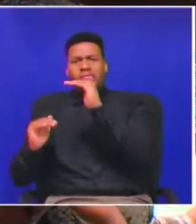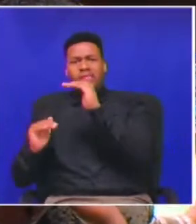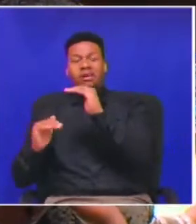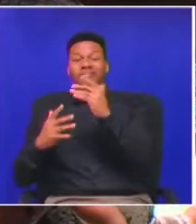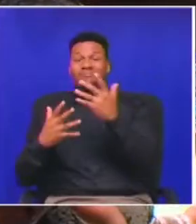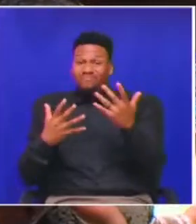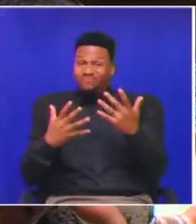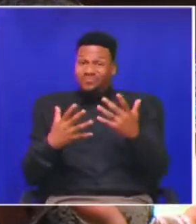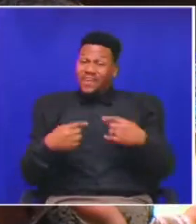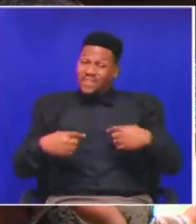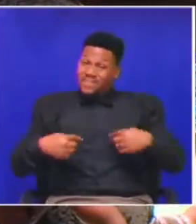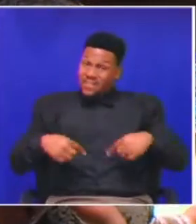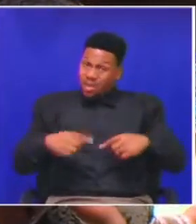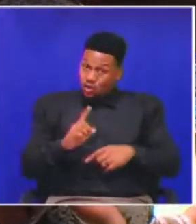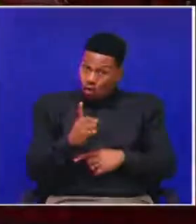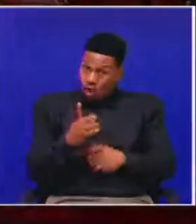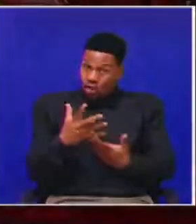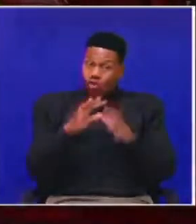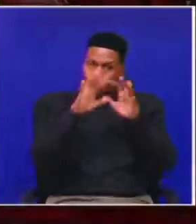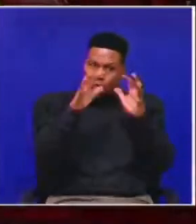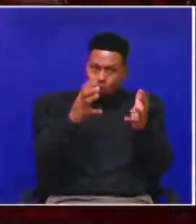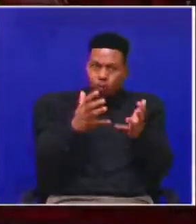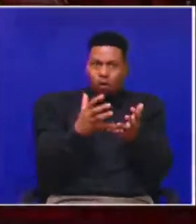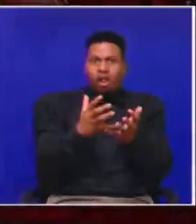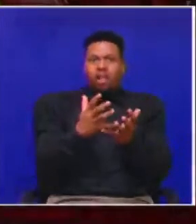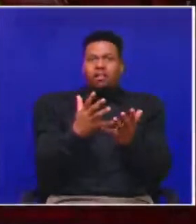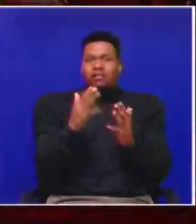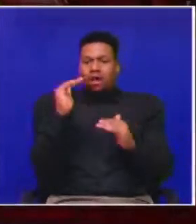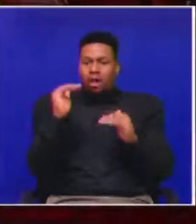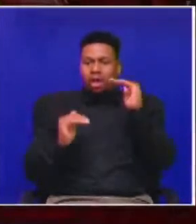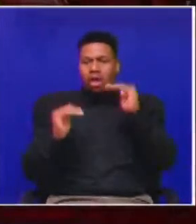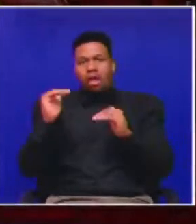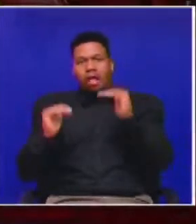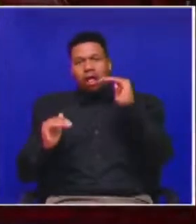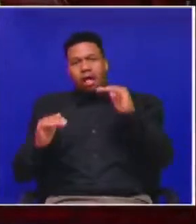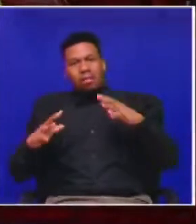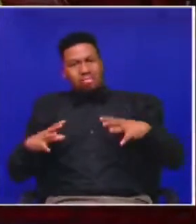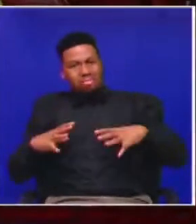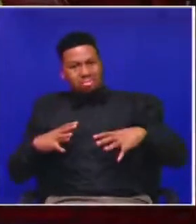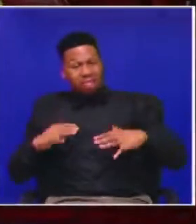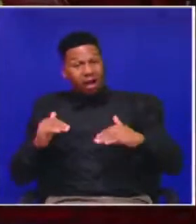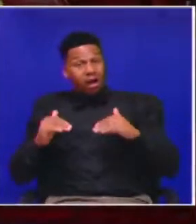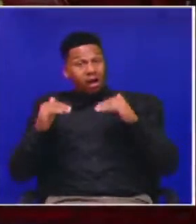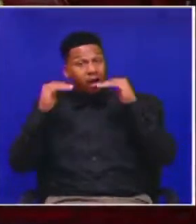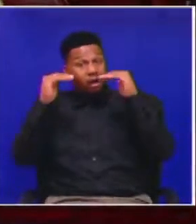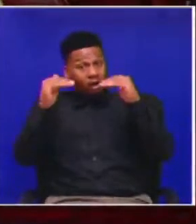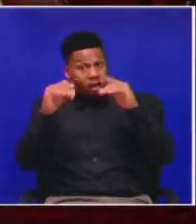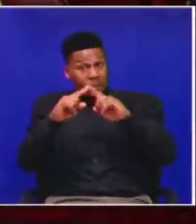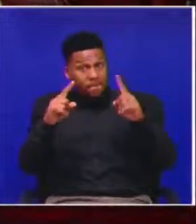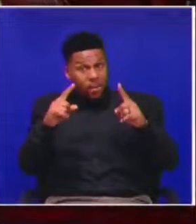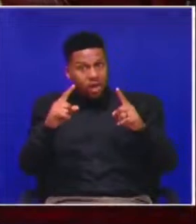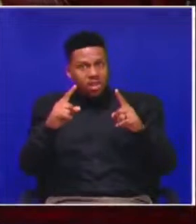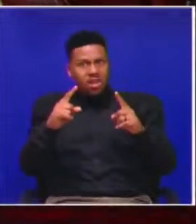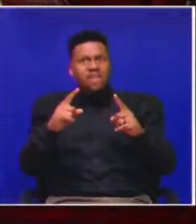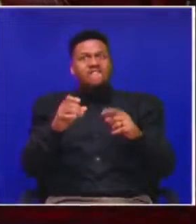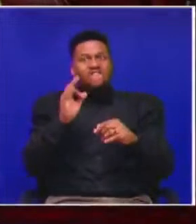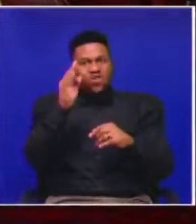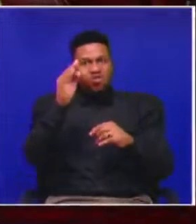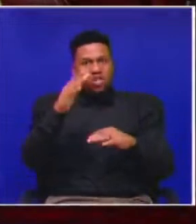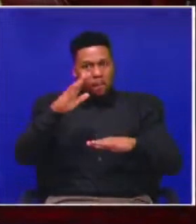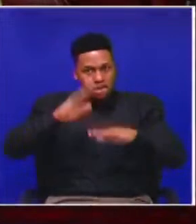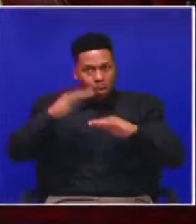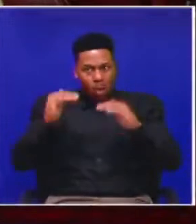and income inequality, which are already very high, are set to increase sharply. What are the envisaged outcomes that